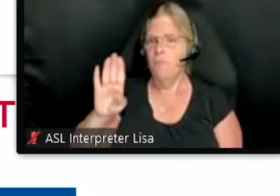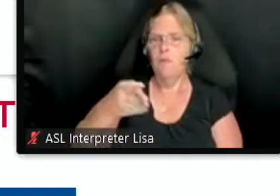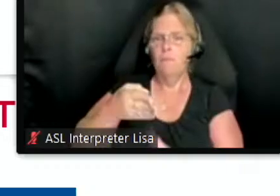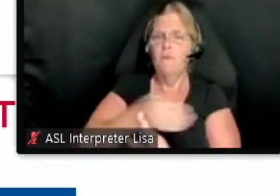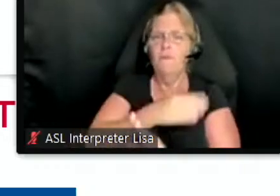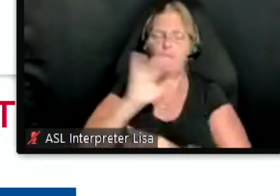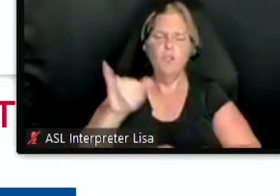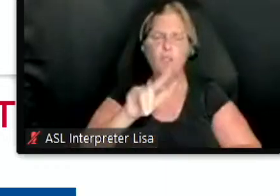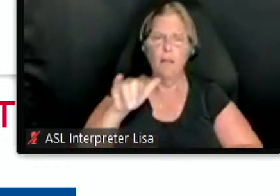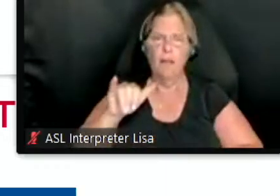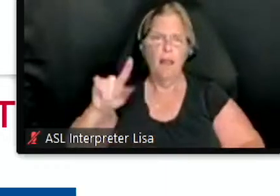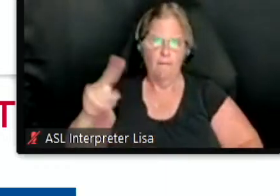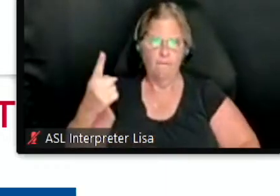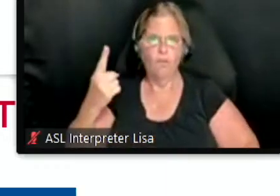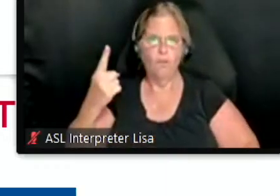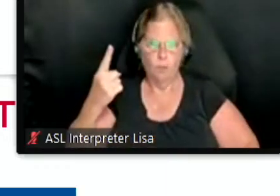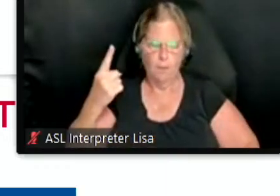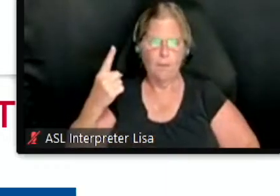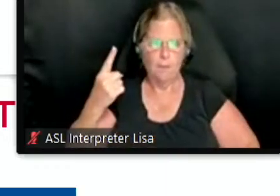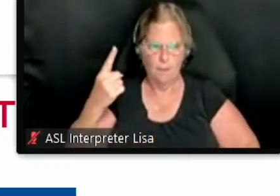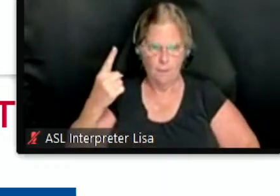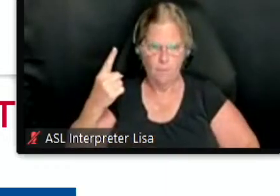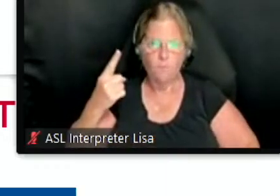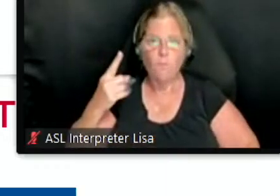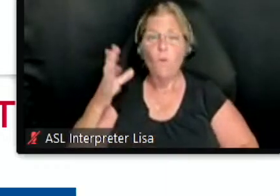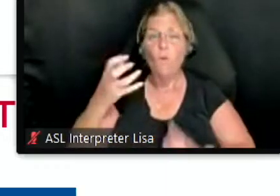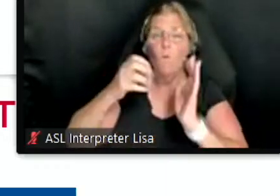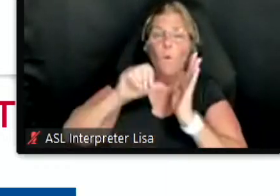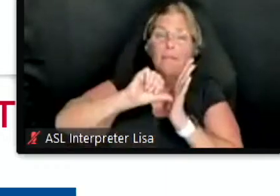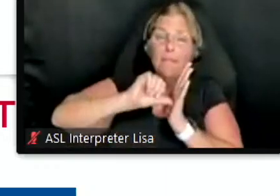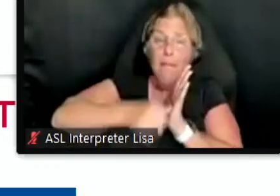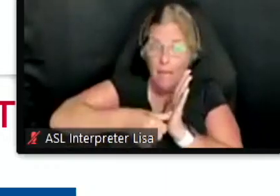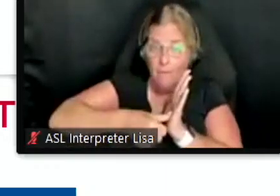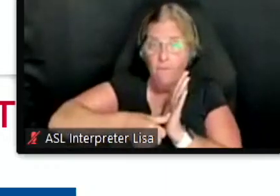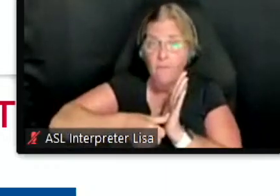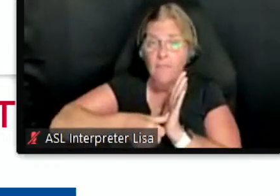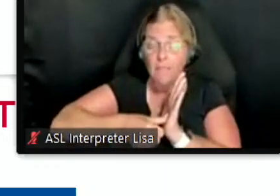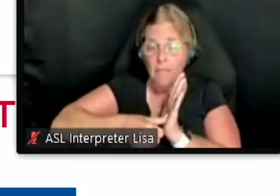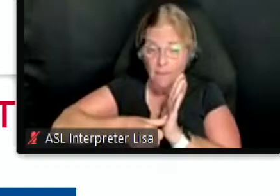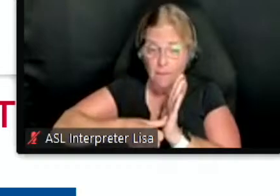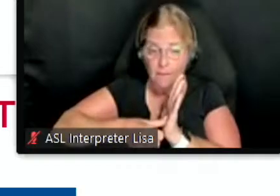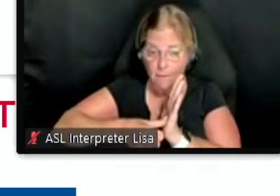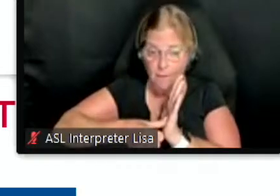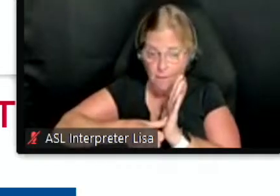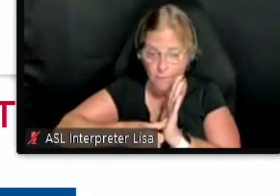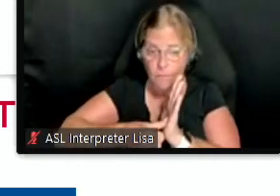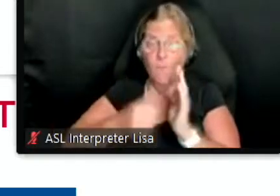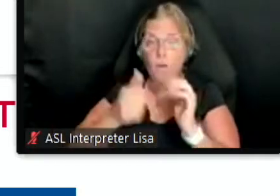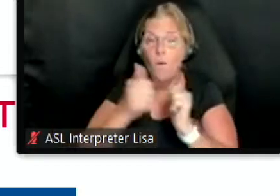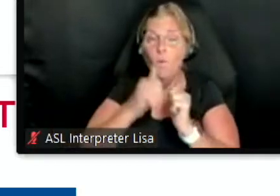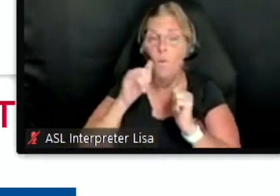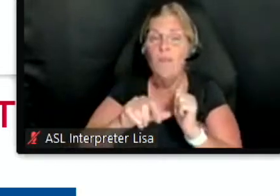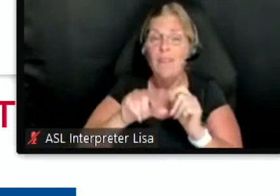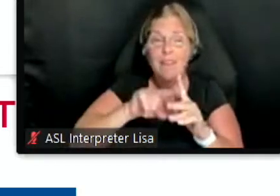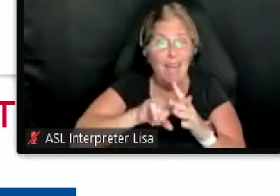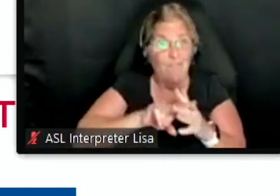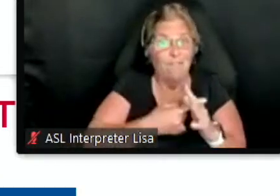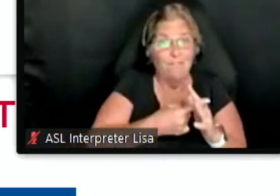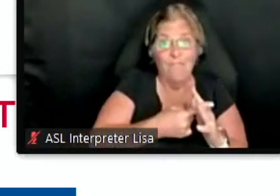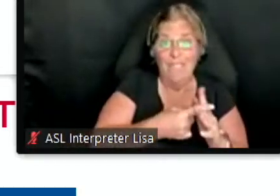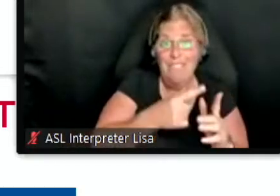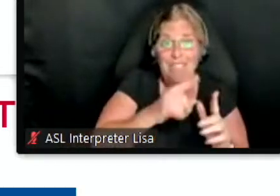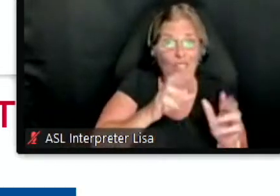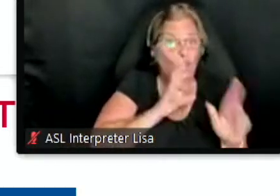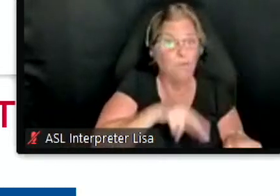But we wanted to emphasize that we know that with the initial report, we did not give you 2 weeks, and